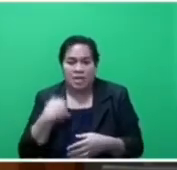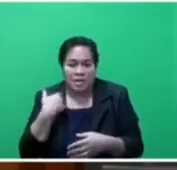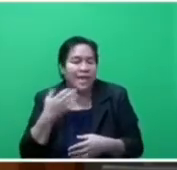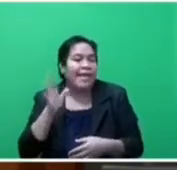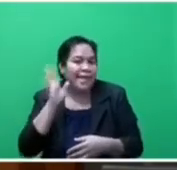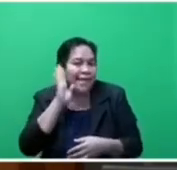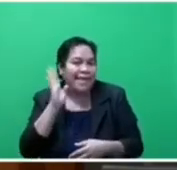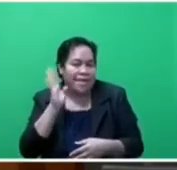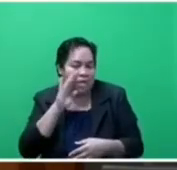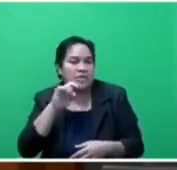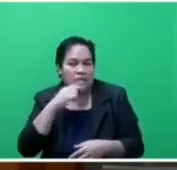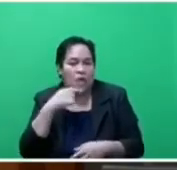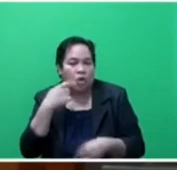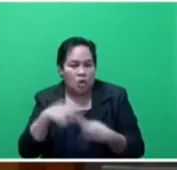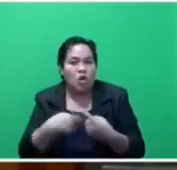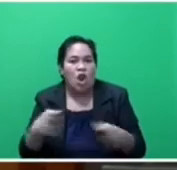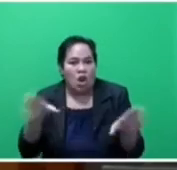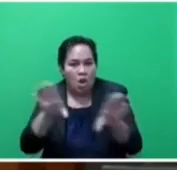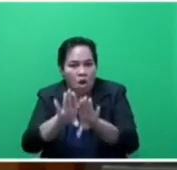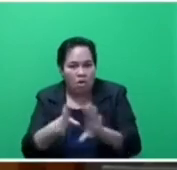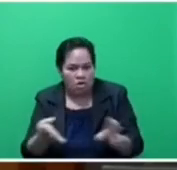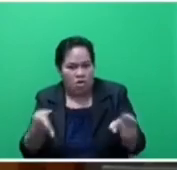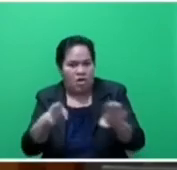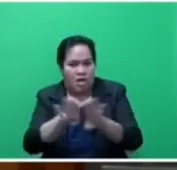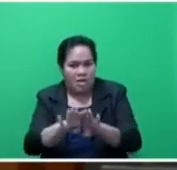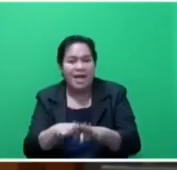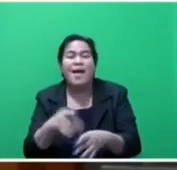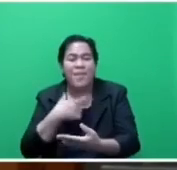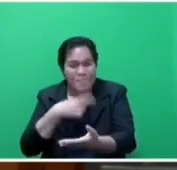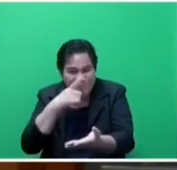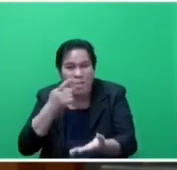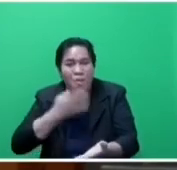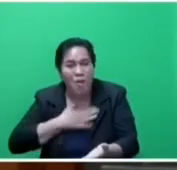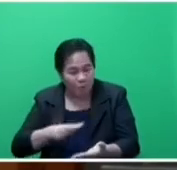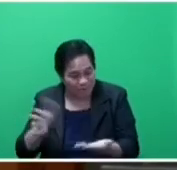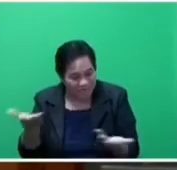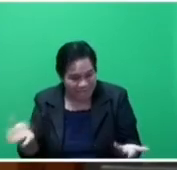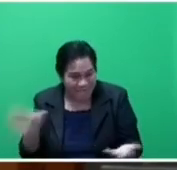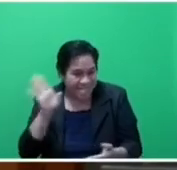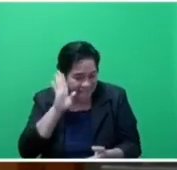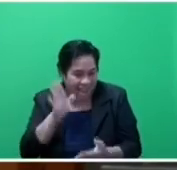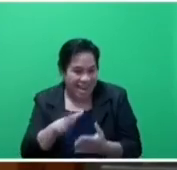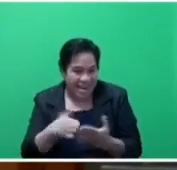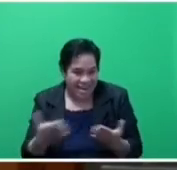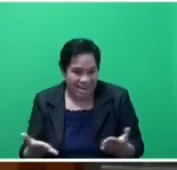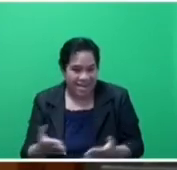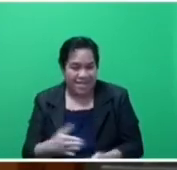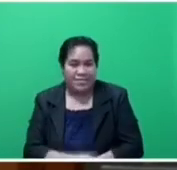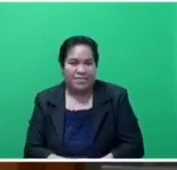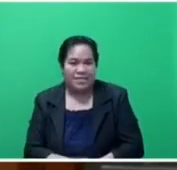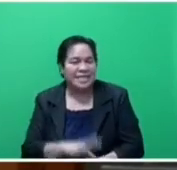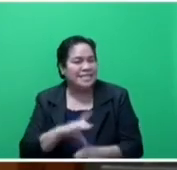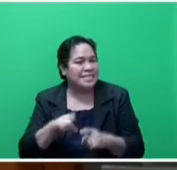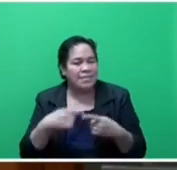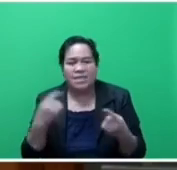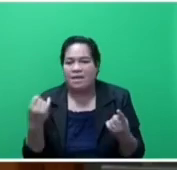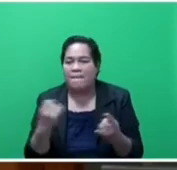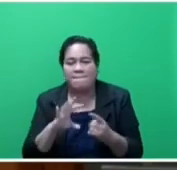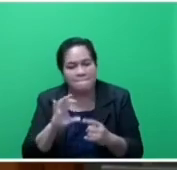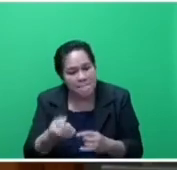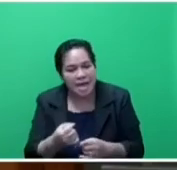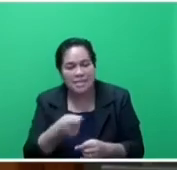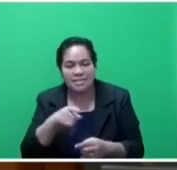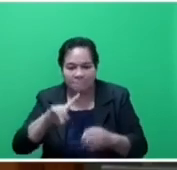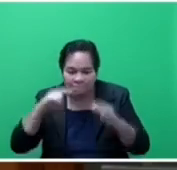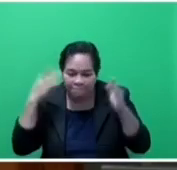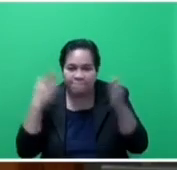to be continuous lockdown. This is what the people want to hear, Honourable Speaker, and this is something that must be addressed by the government